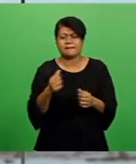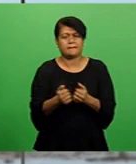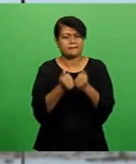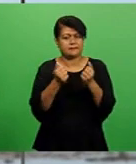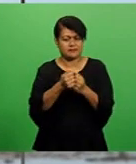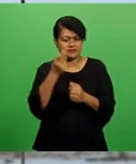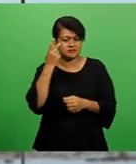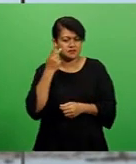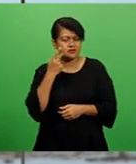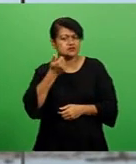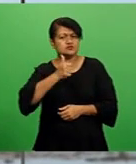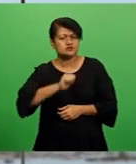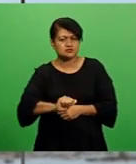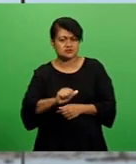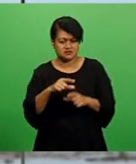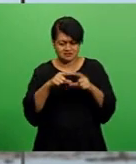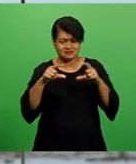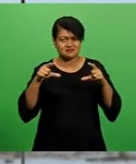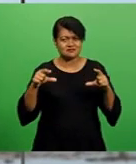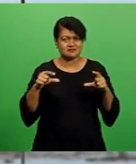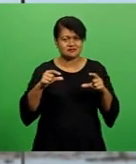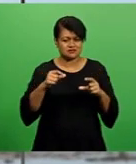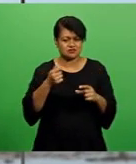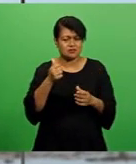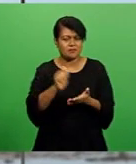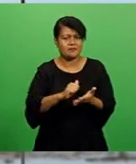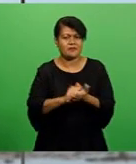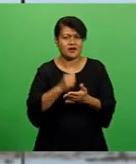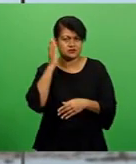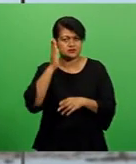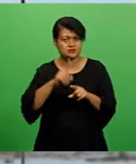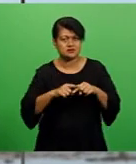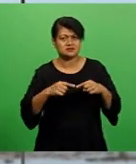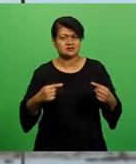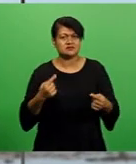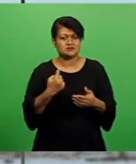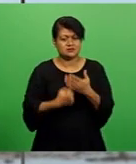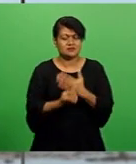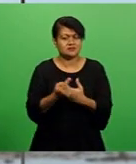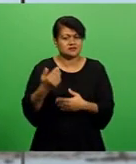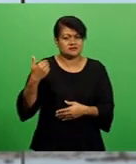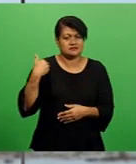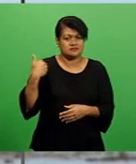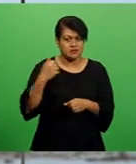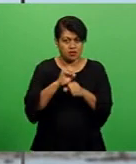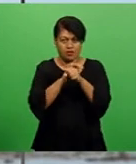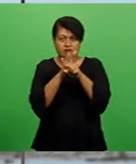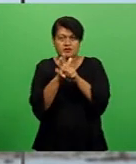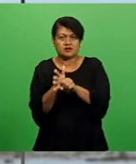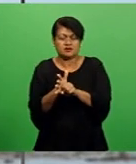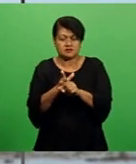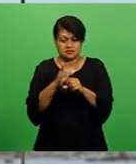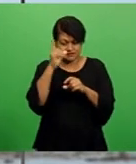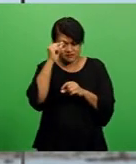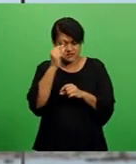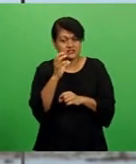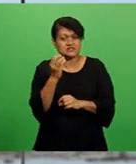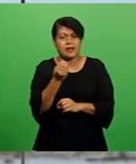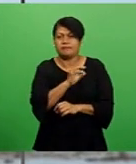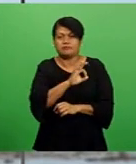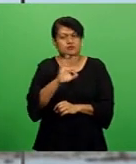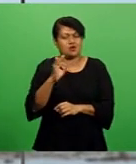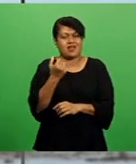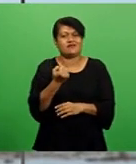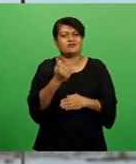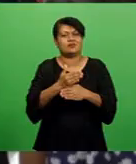buy school items. The jet-set town continues to be the worst affected by COVID-19, with Fijians still unemployed. Philippa Naikaso